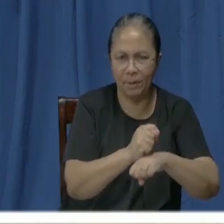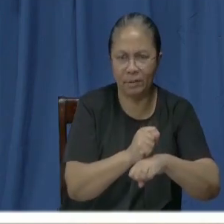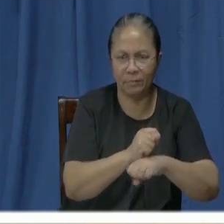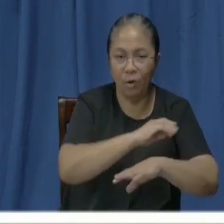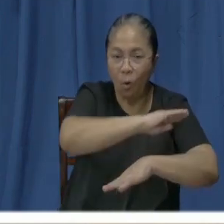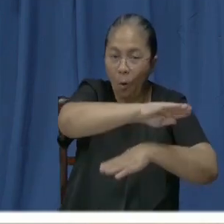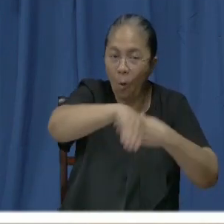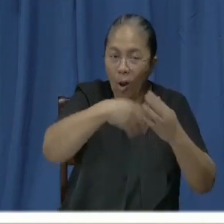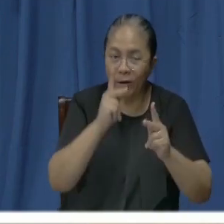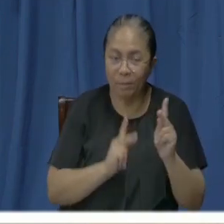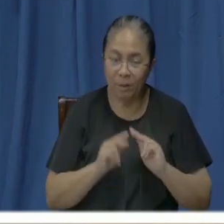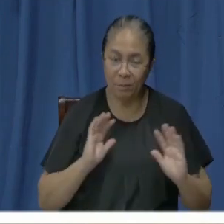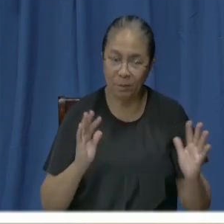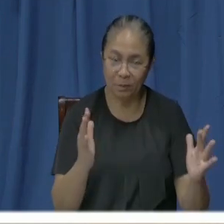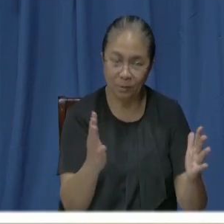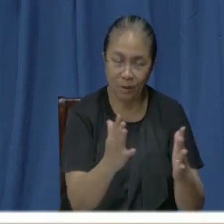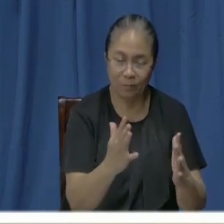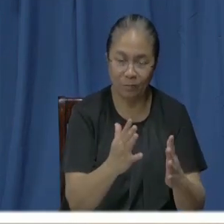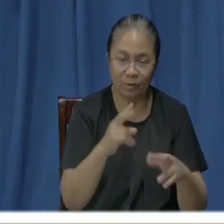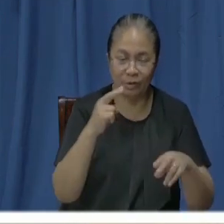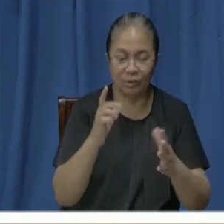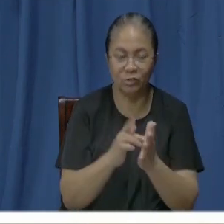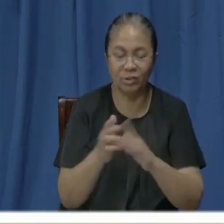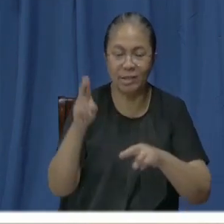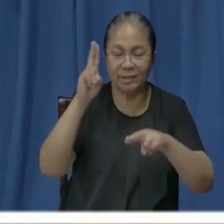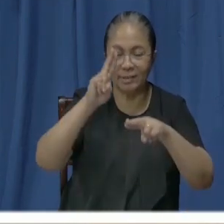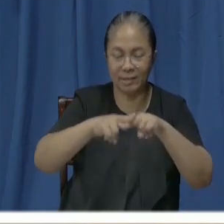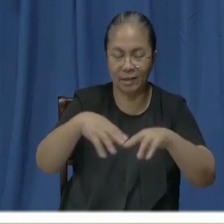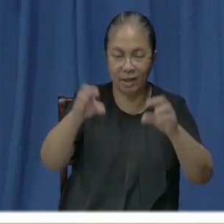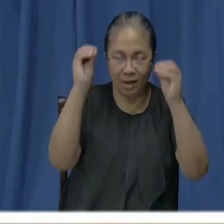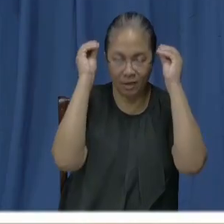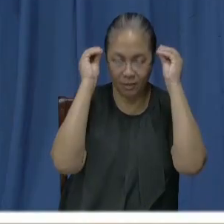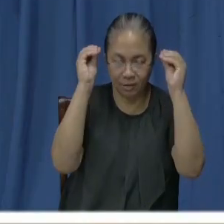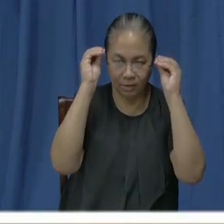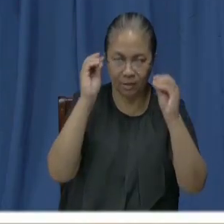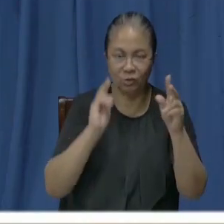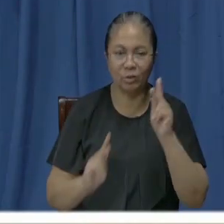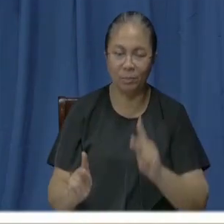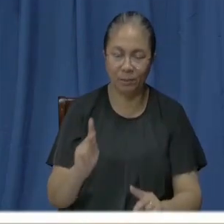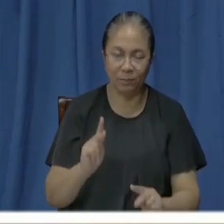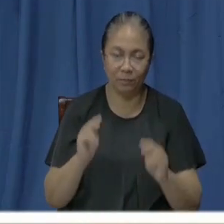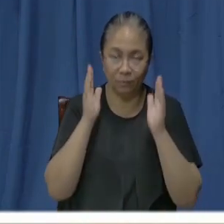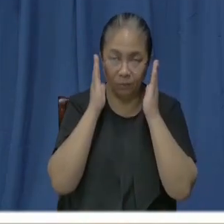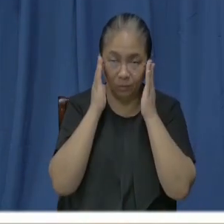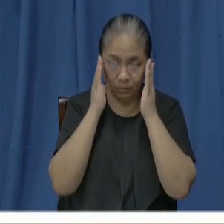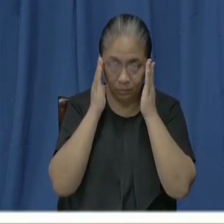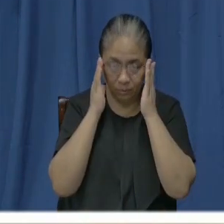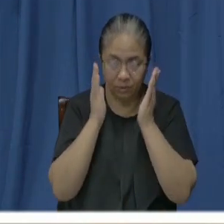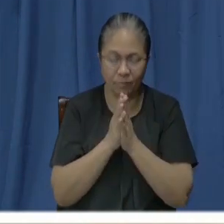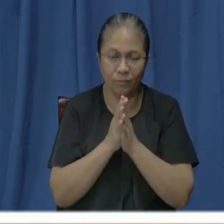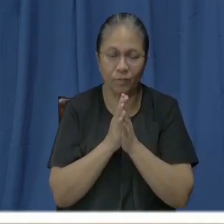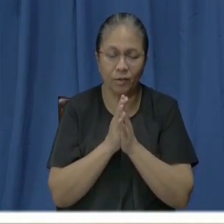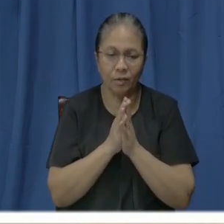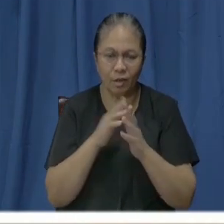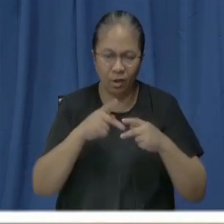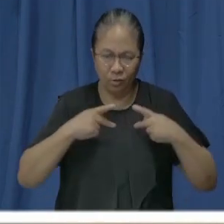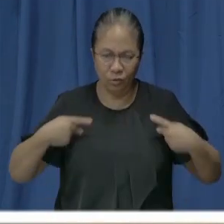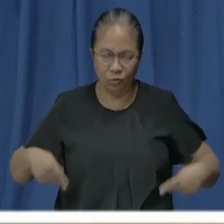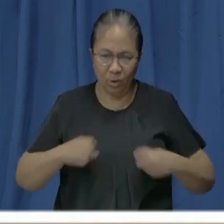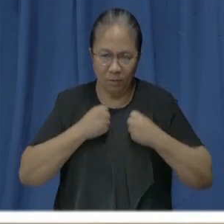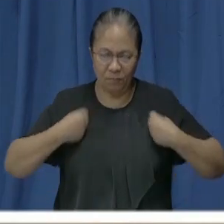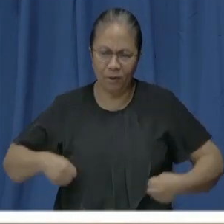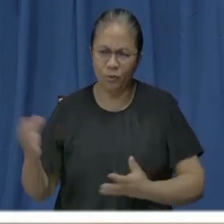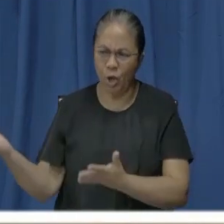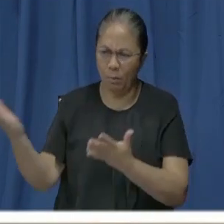people came to him, he sat down and began to teach them. The scribes and Pharisees brought a